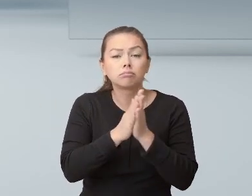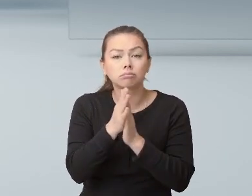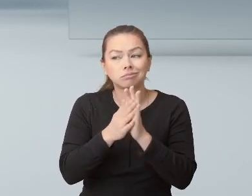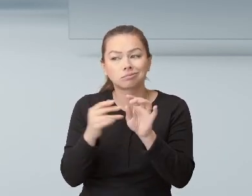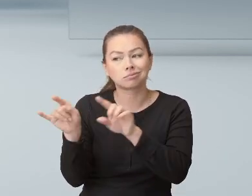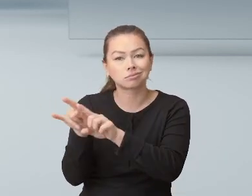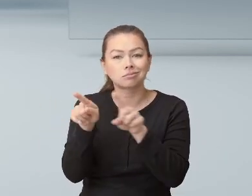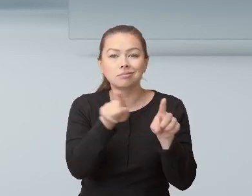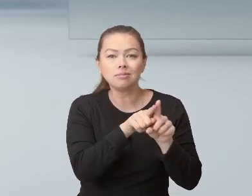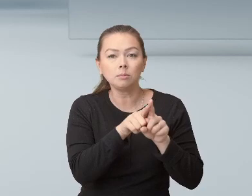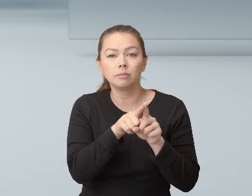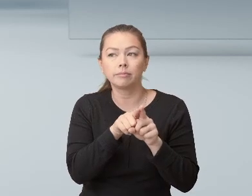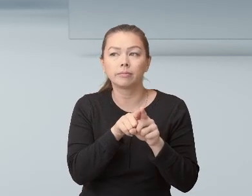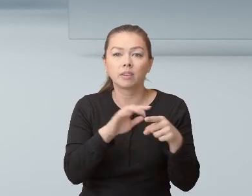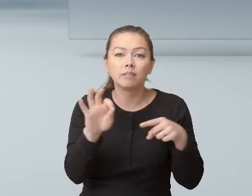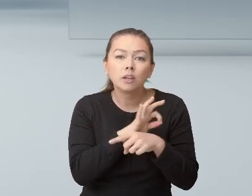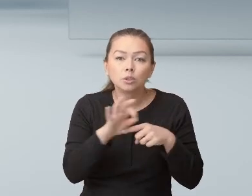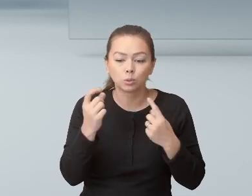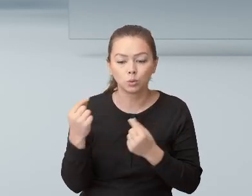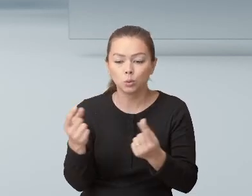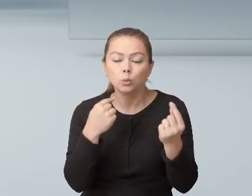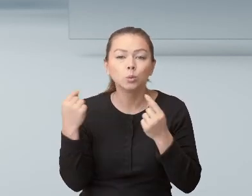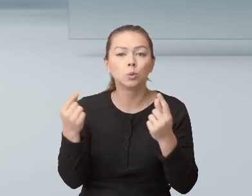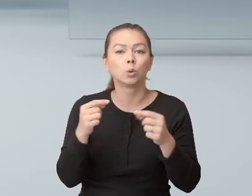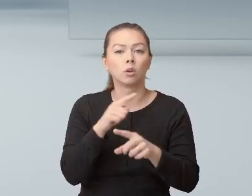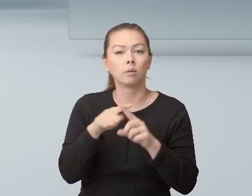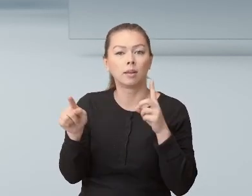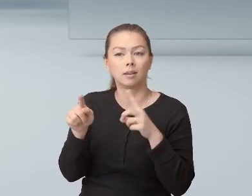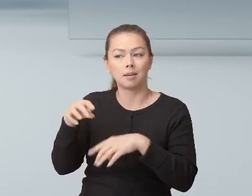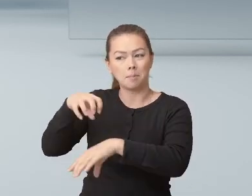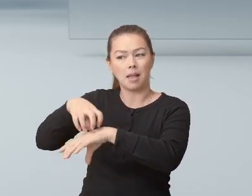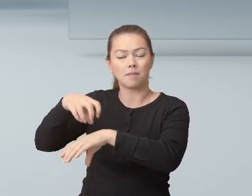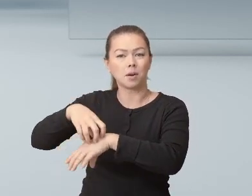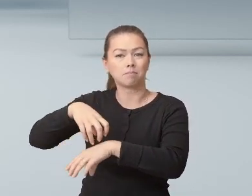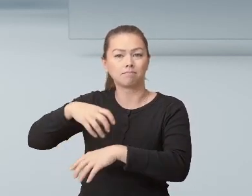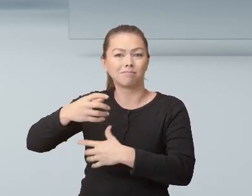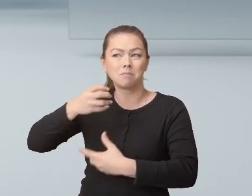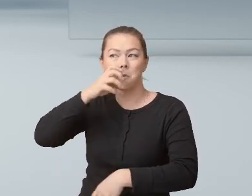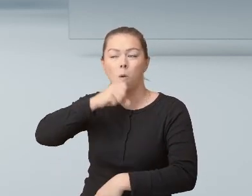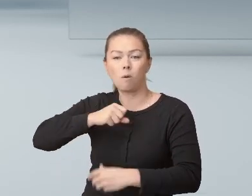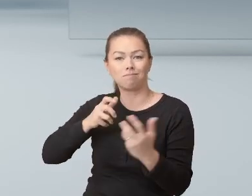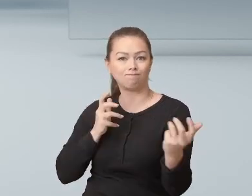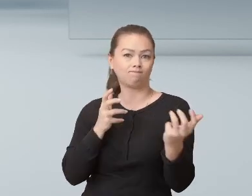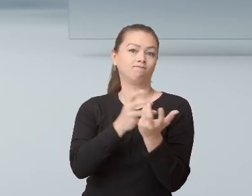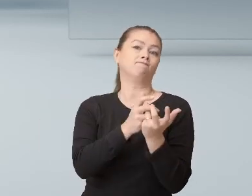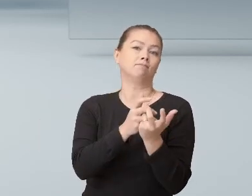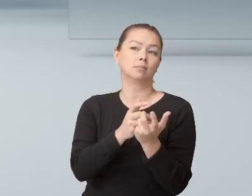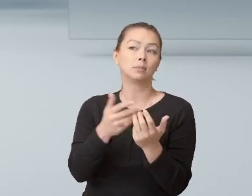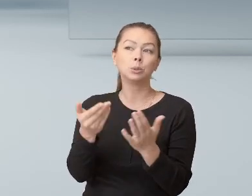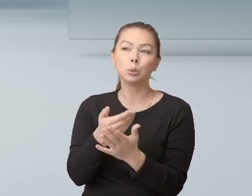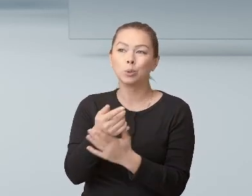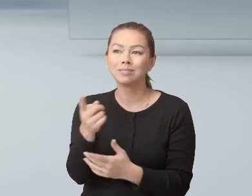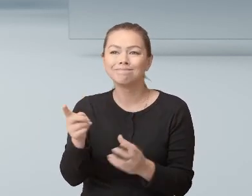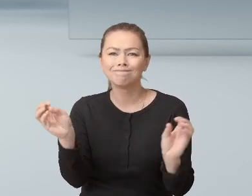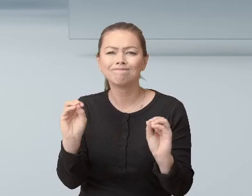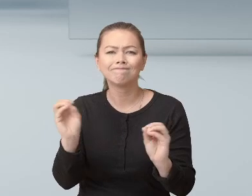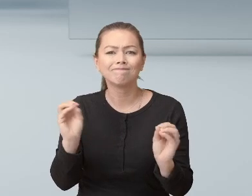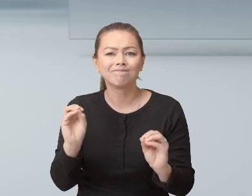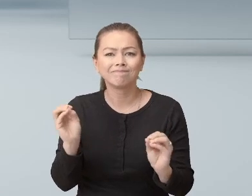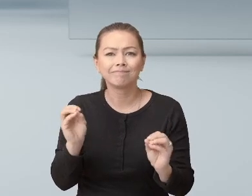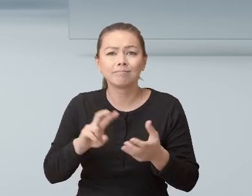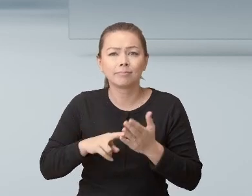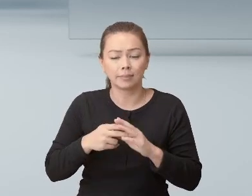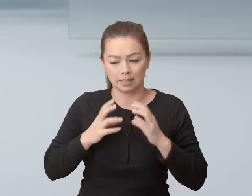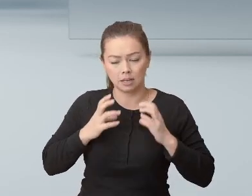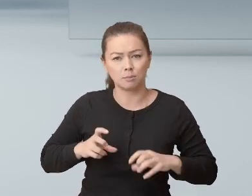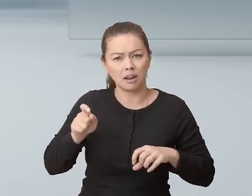up to par with some of the new functionality out there, right? So, our customers really have to look at, is it worth it to invest